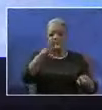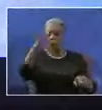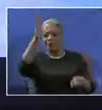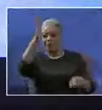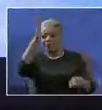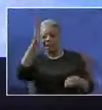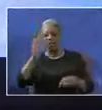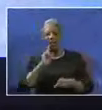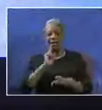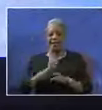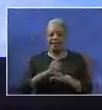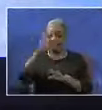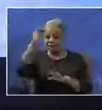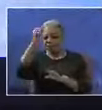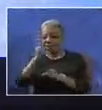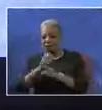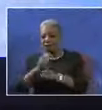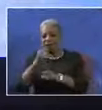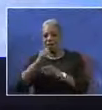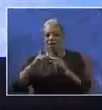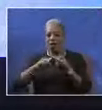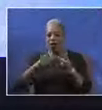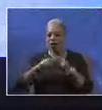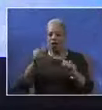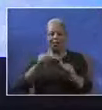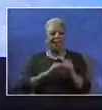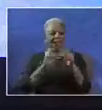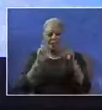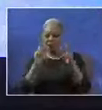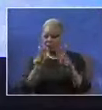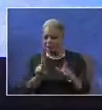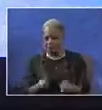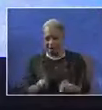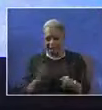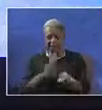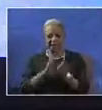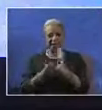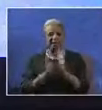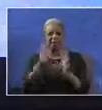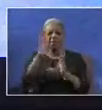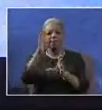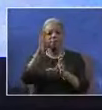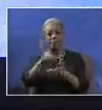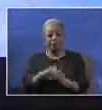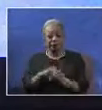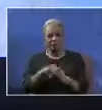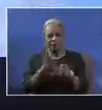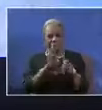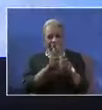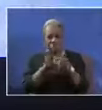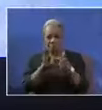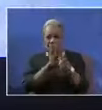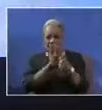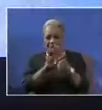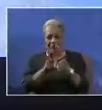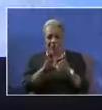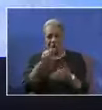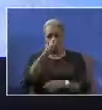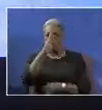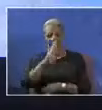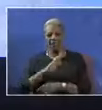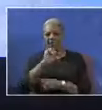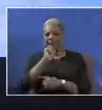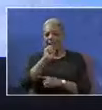make sure that they are a part of the census, because God is not an